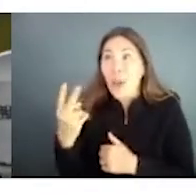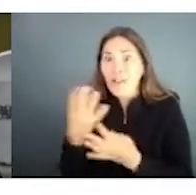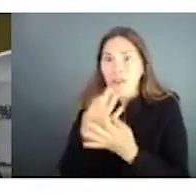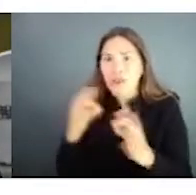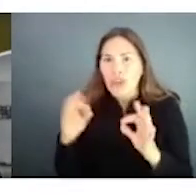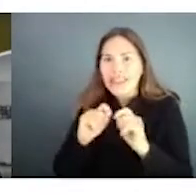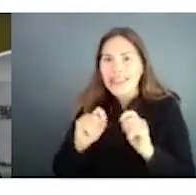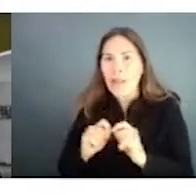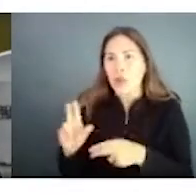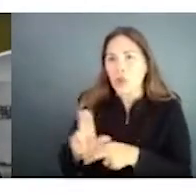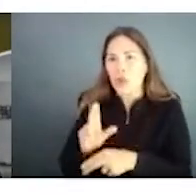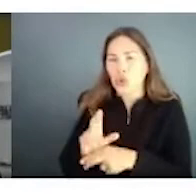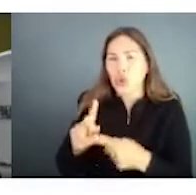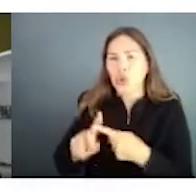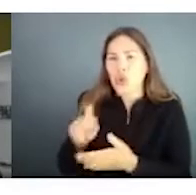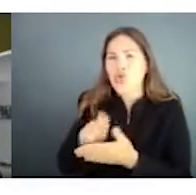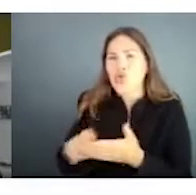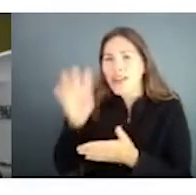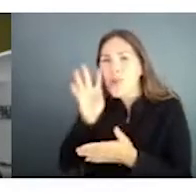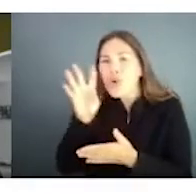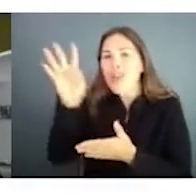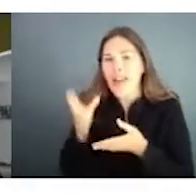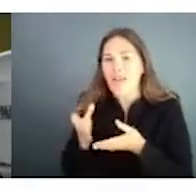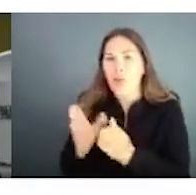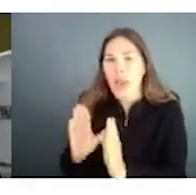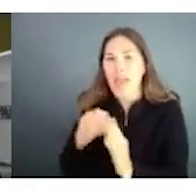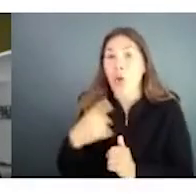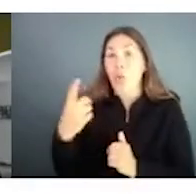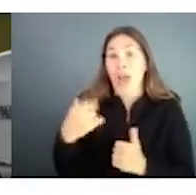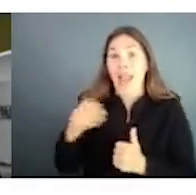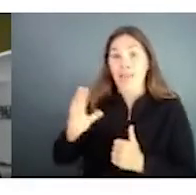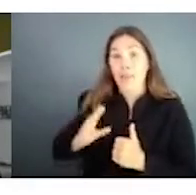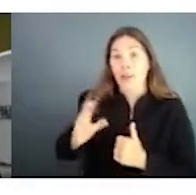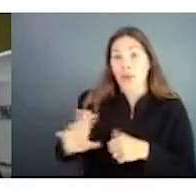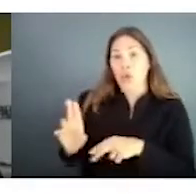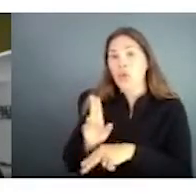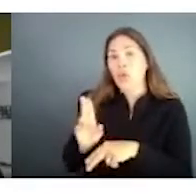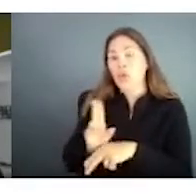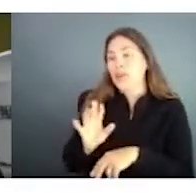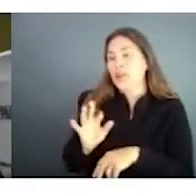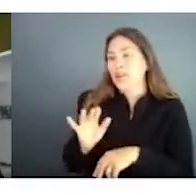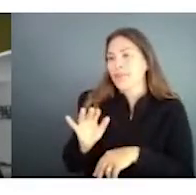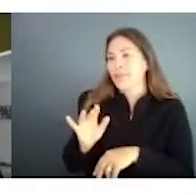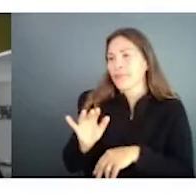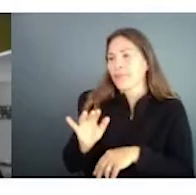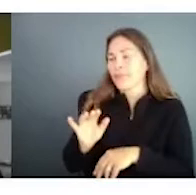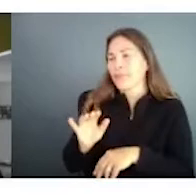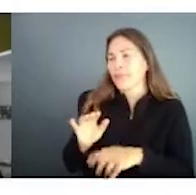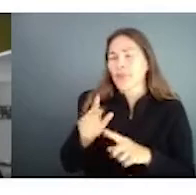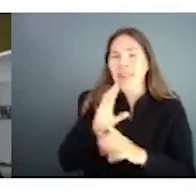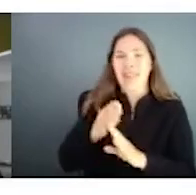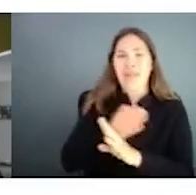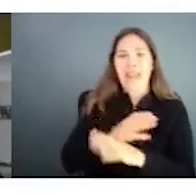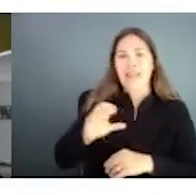to learn to write creatively. Ones that I have used in the past year are